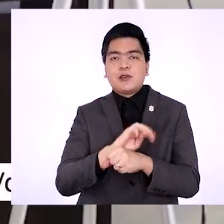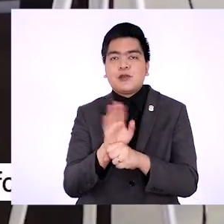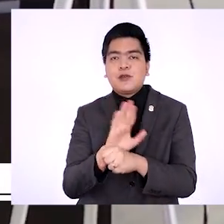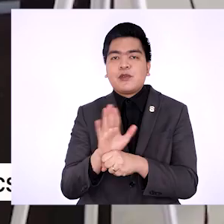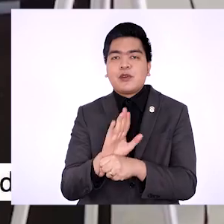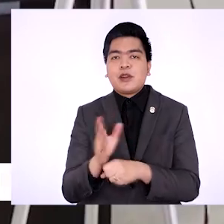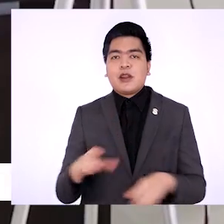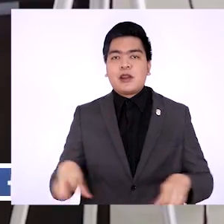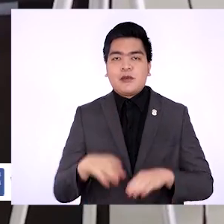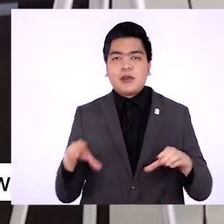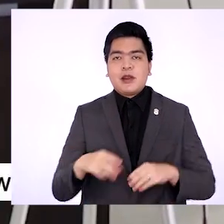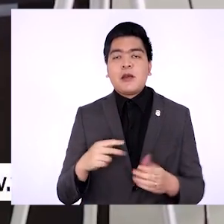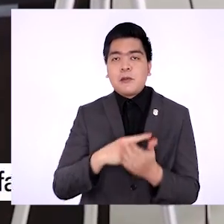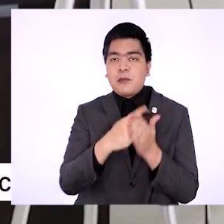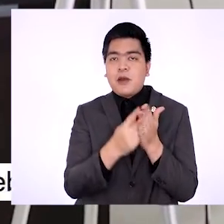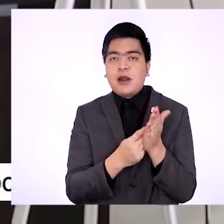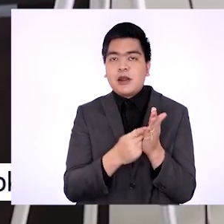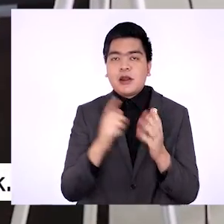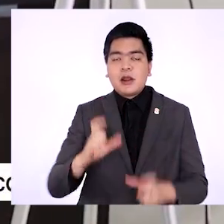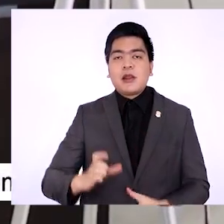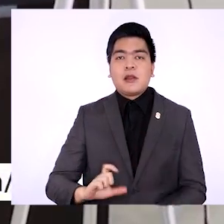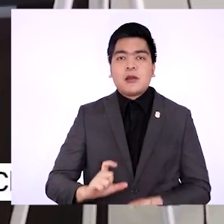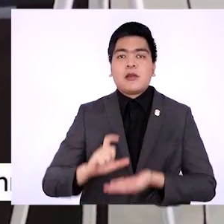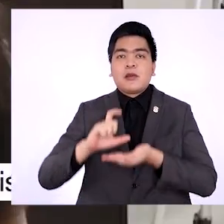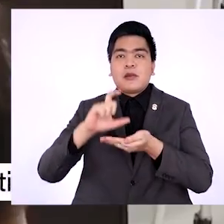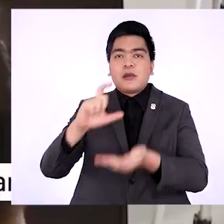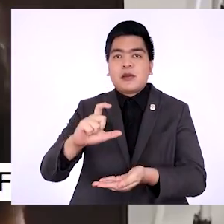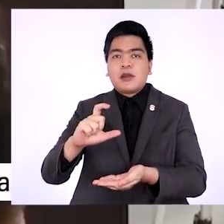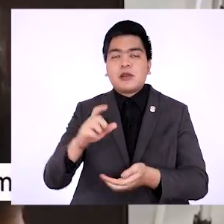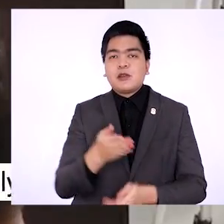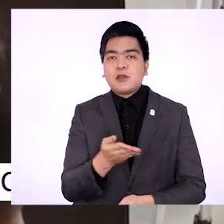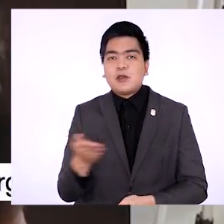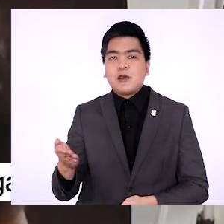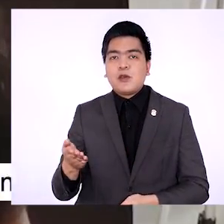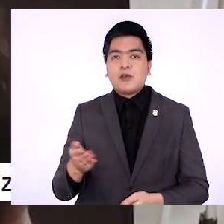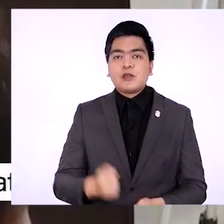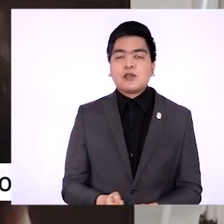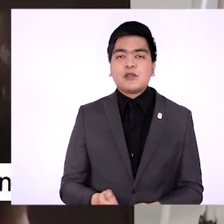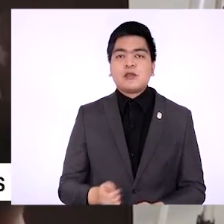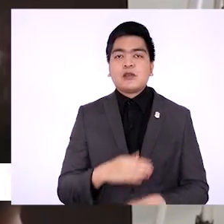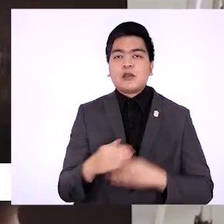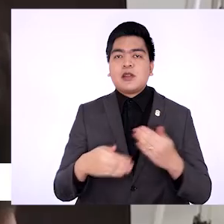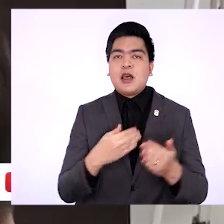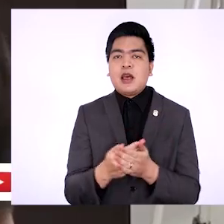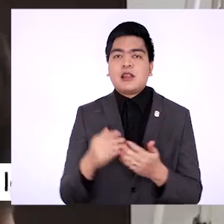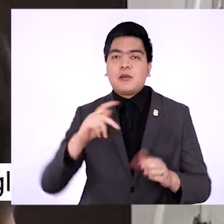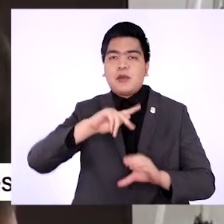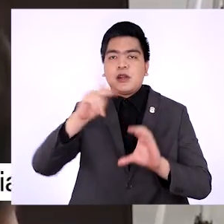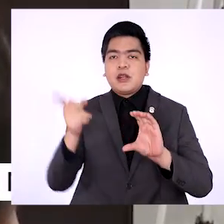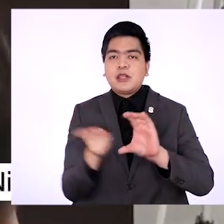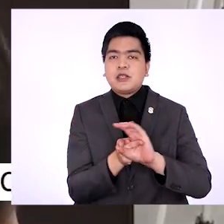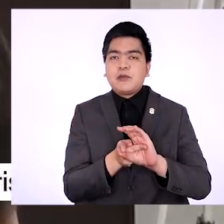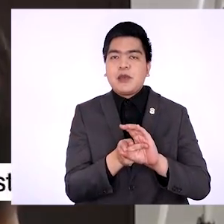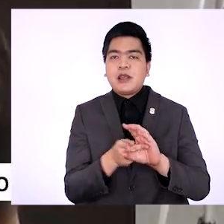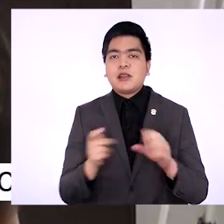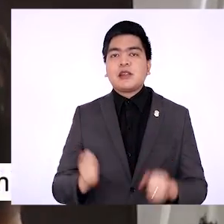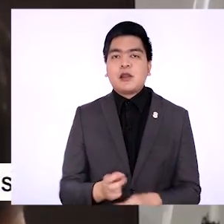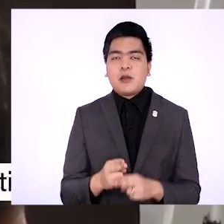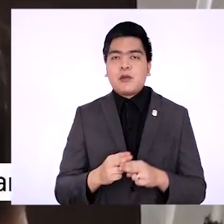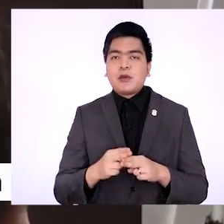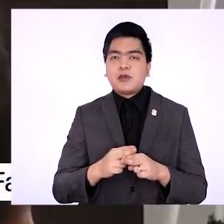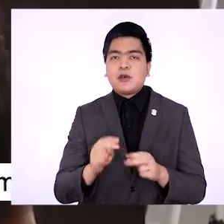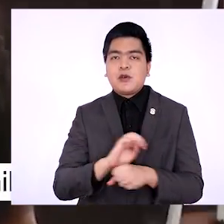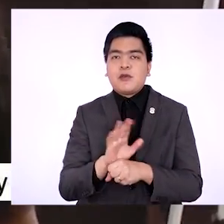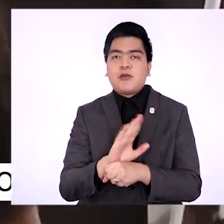Part of the program of the activities was the awards of recognition to all the production team of short films that further strengthened and